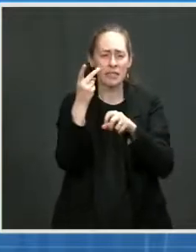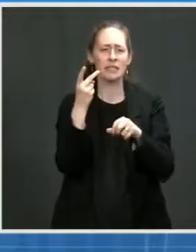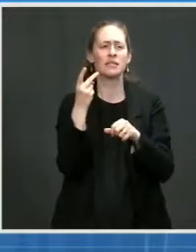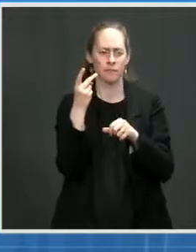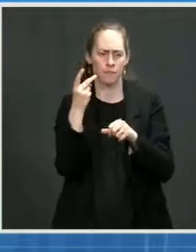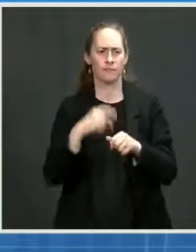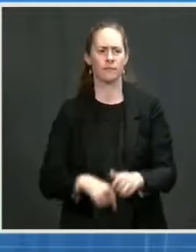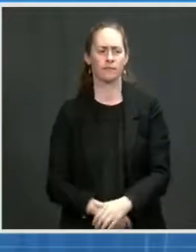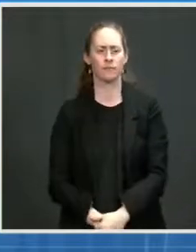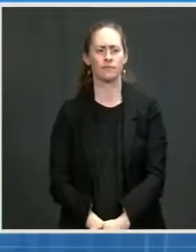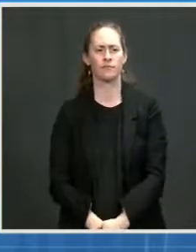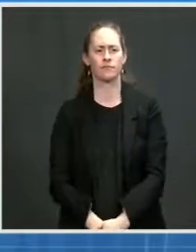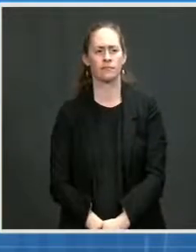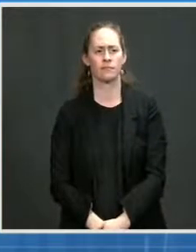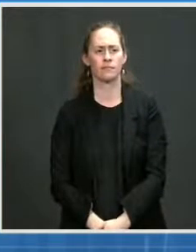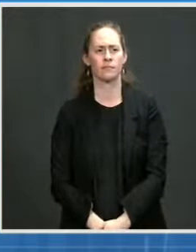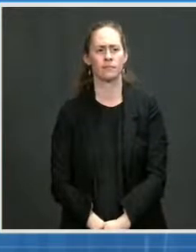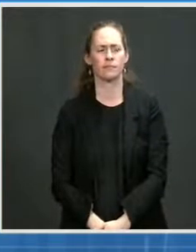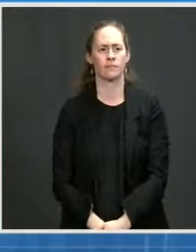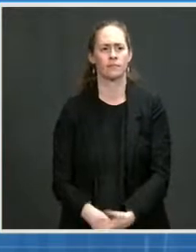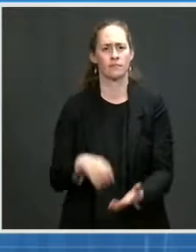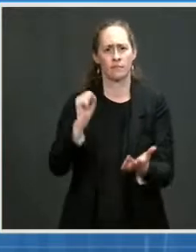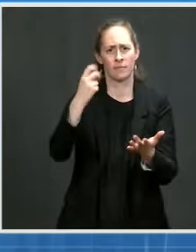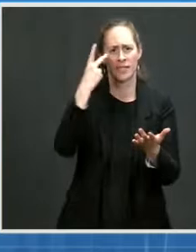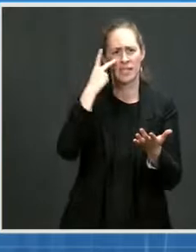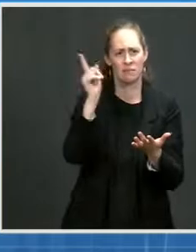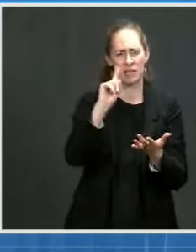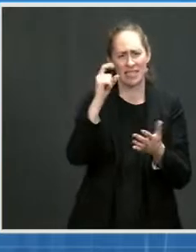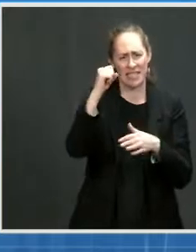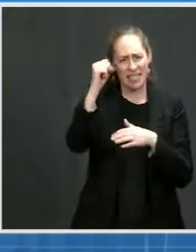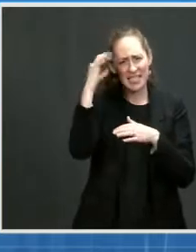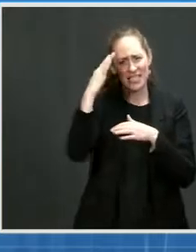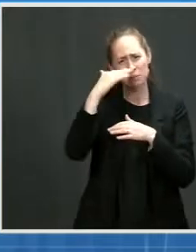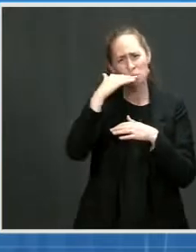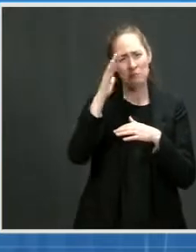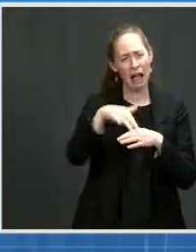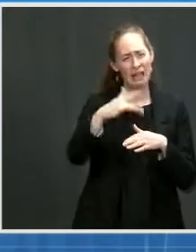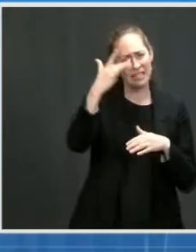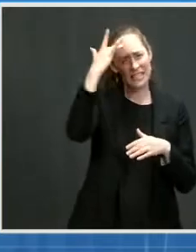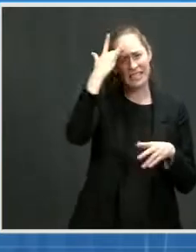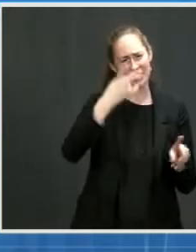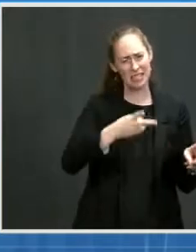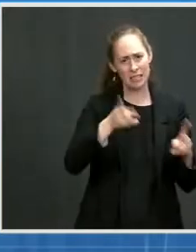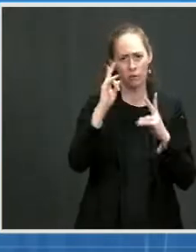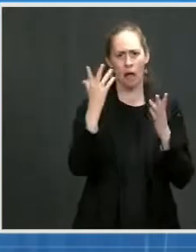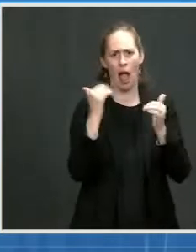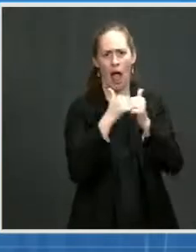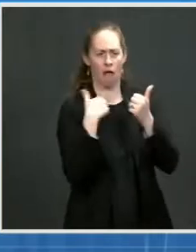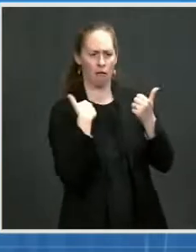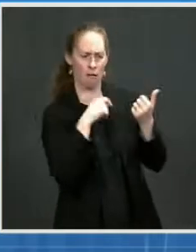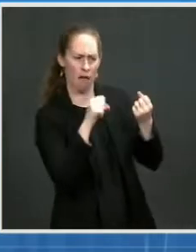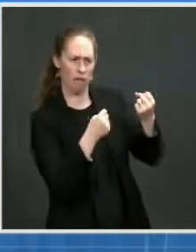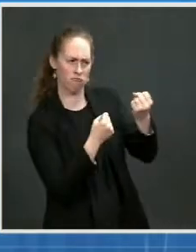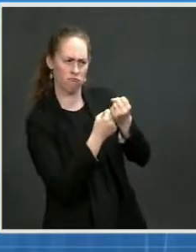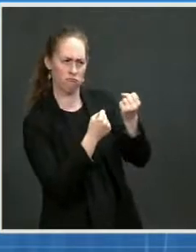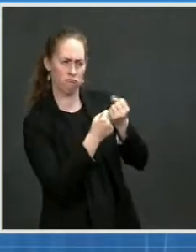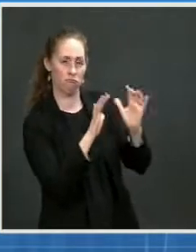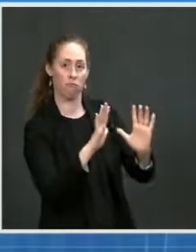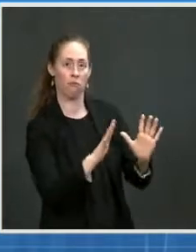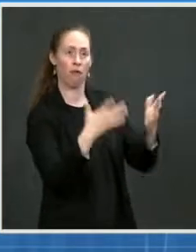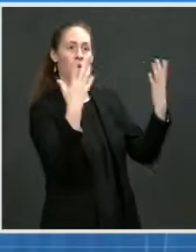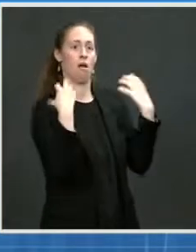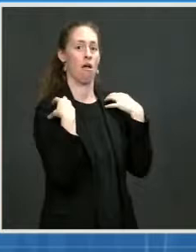most appropriate therapies, from people not hospitalized to those hospitalized without severe disease, for